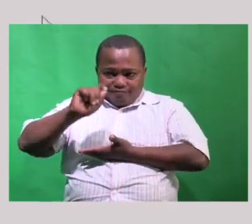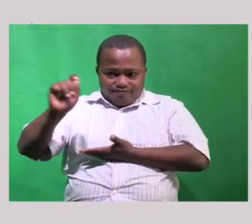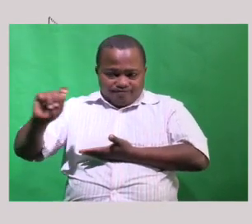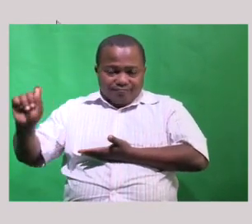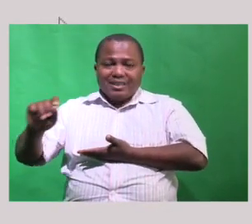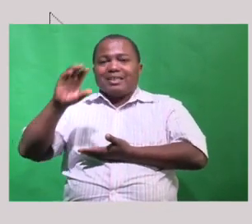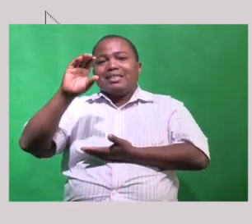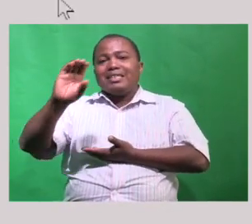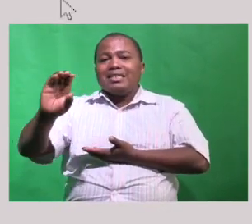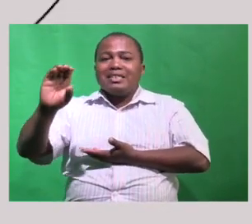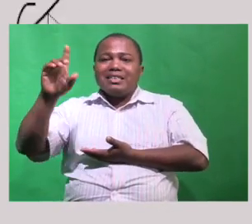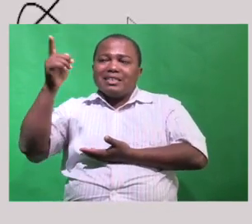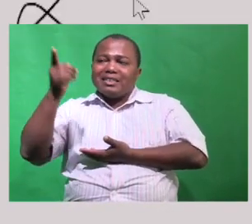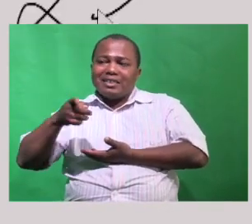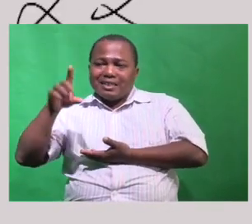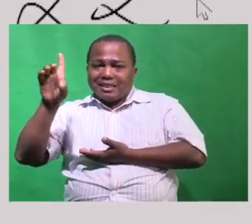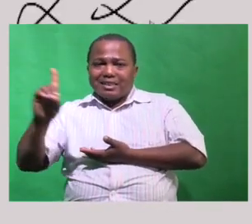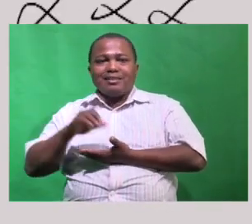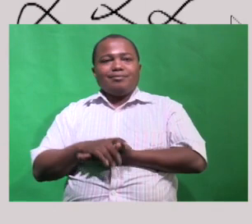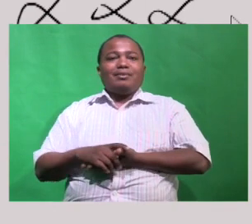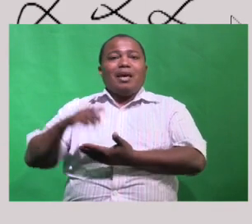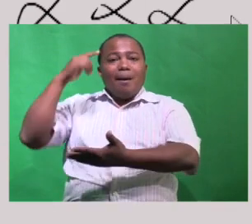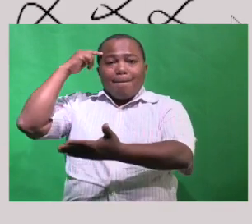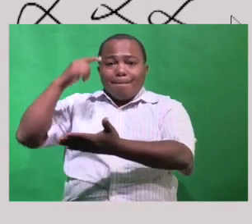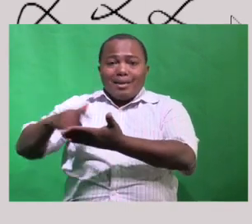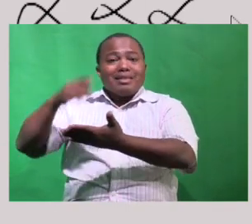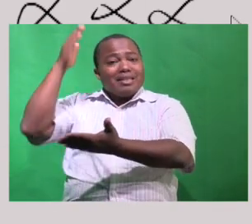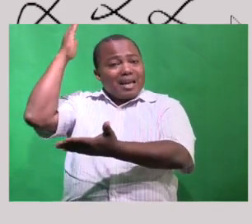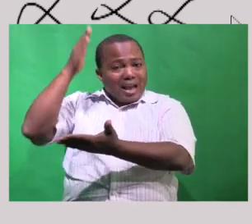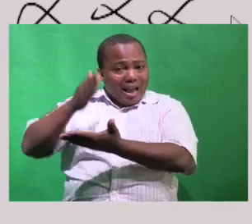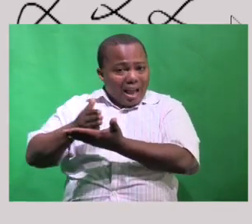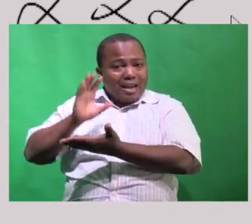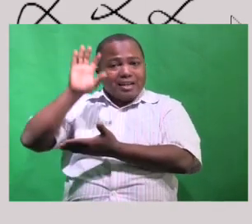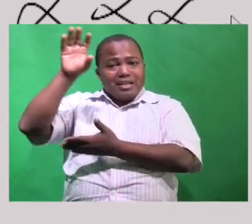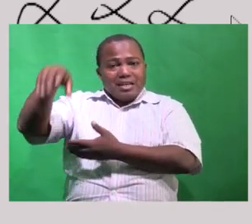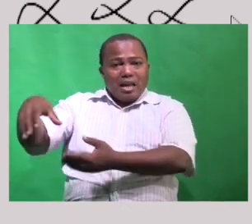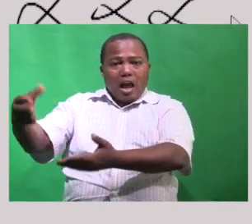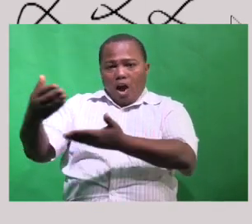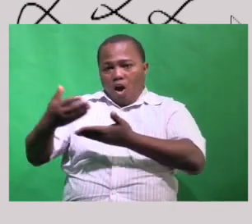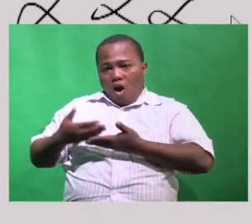CD. It means current year's owing.